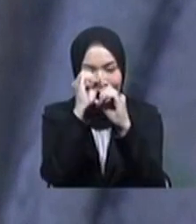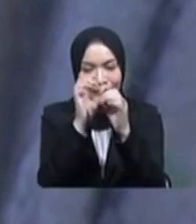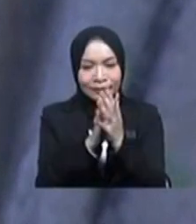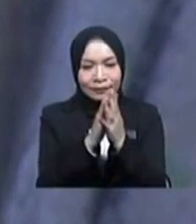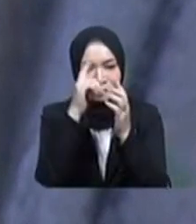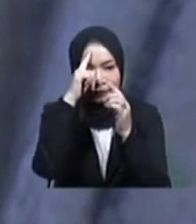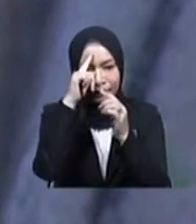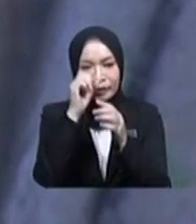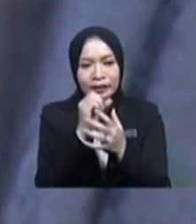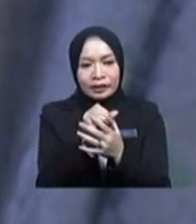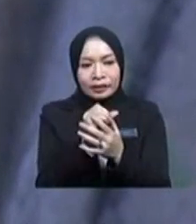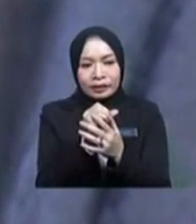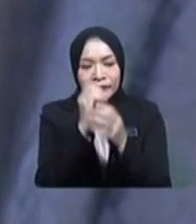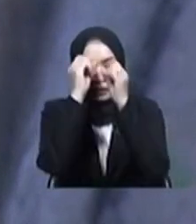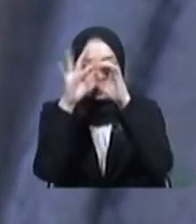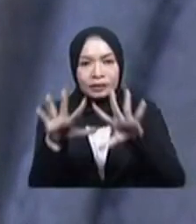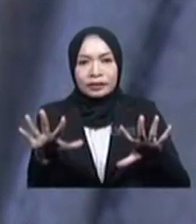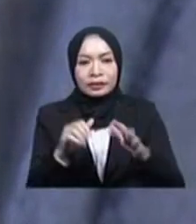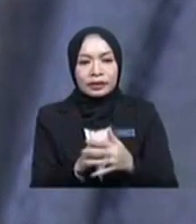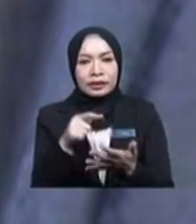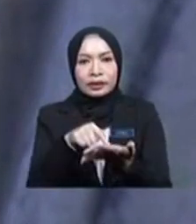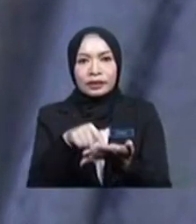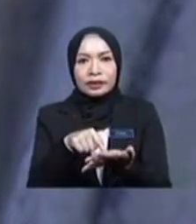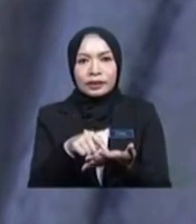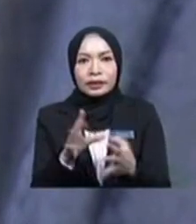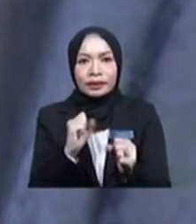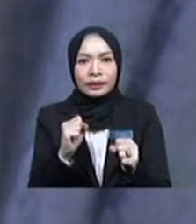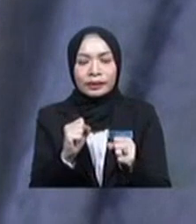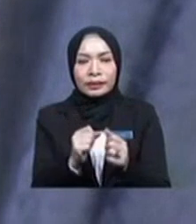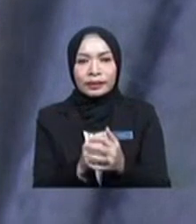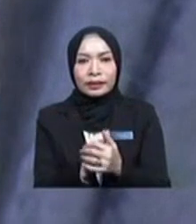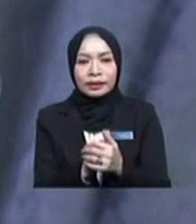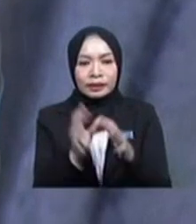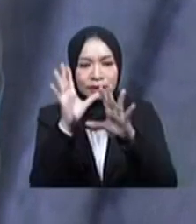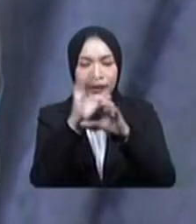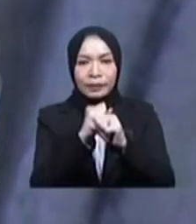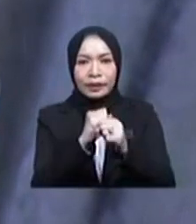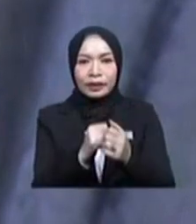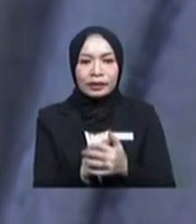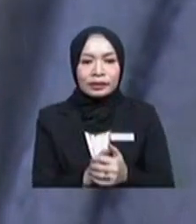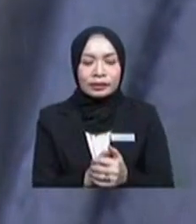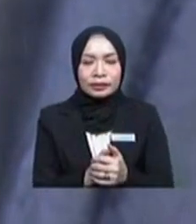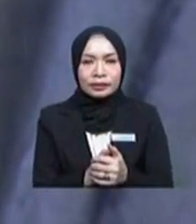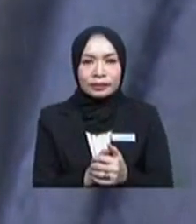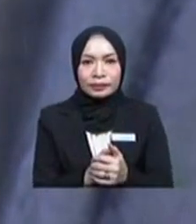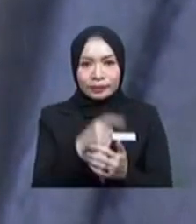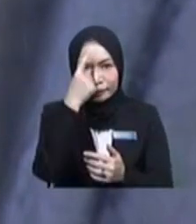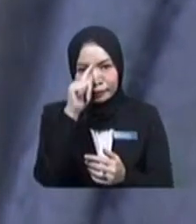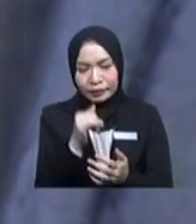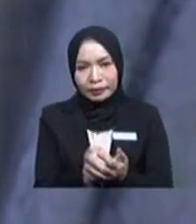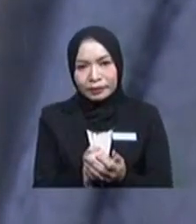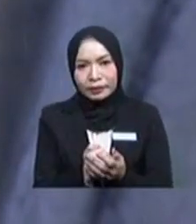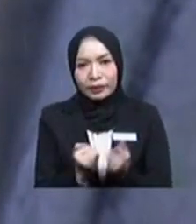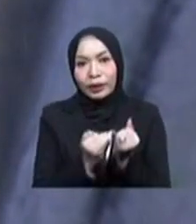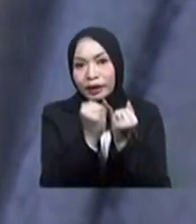MOE is transforming the education landscape and implementing new and viable initiatives in line with